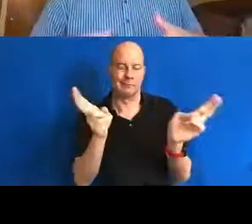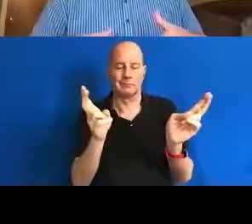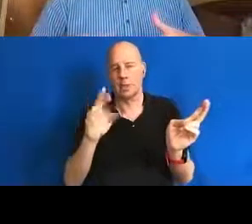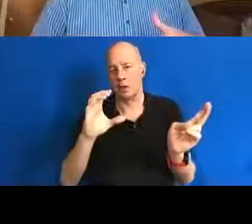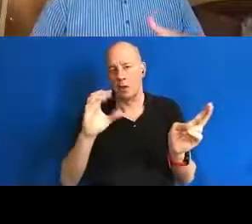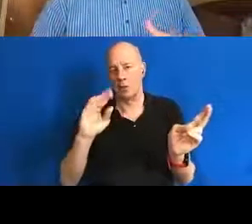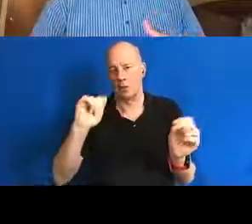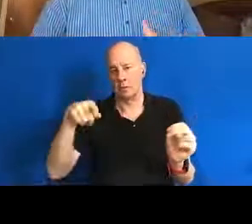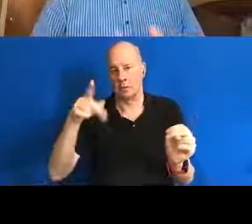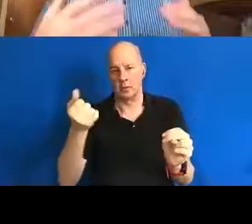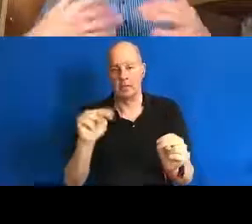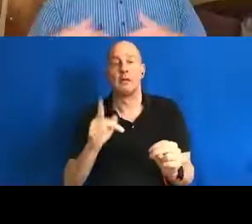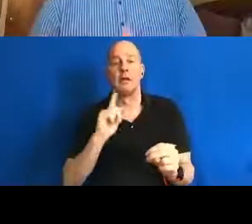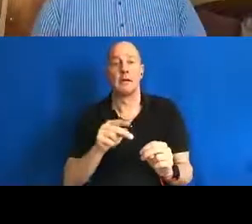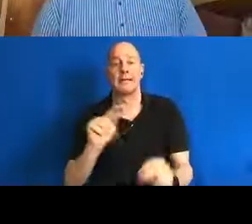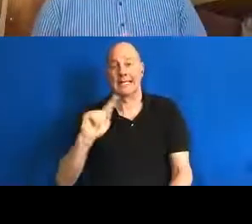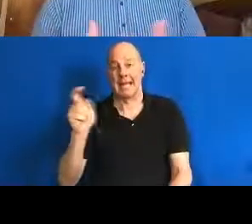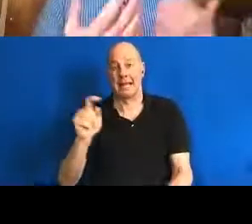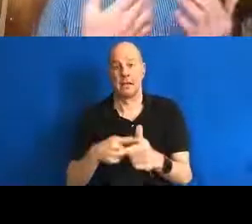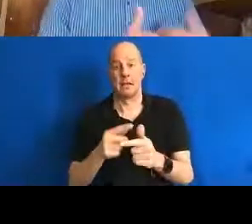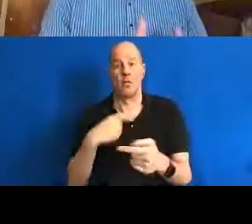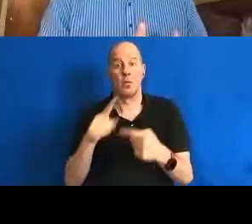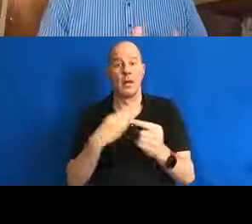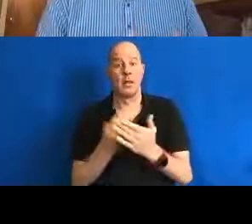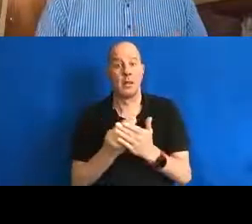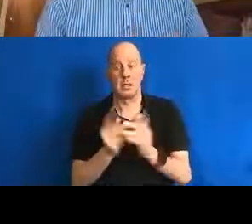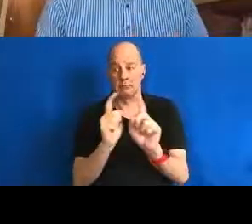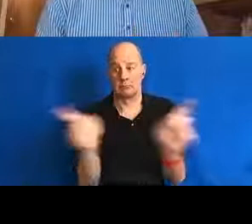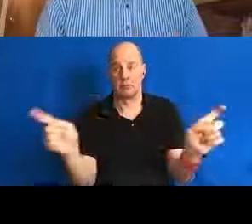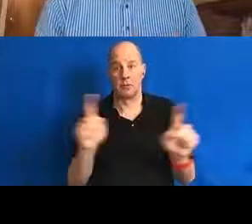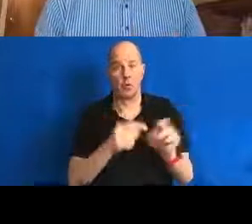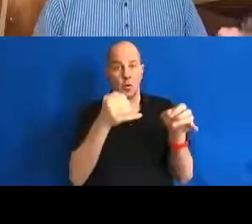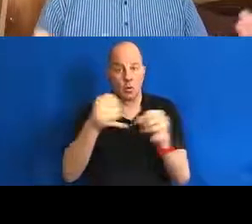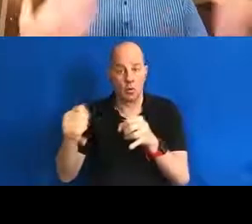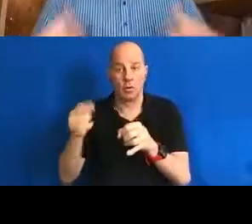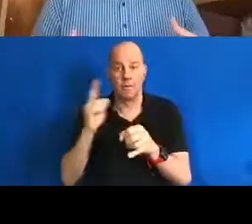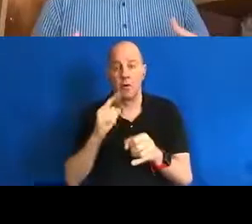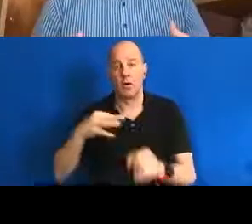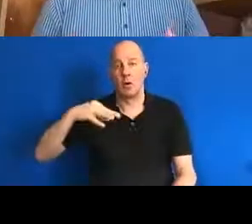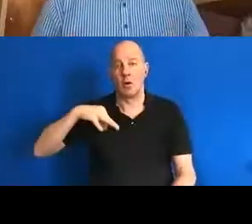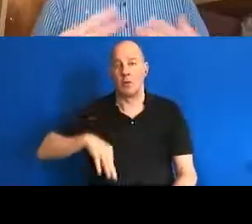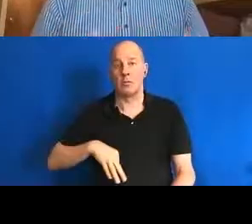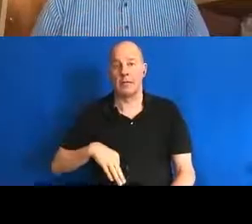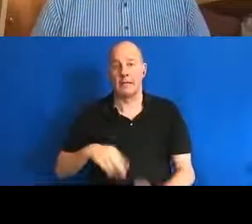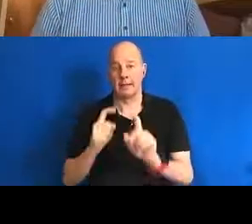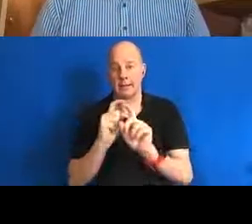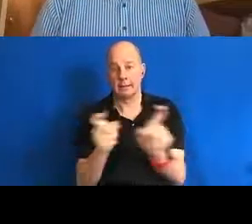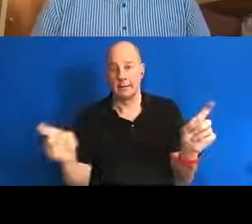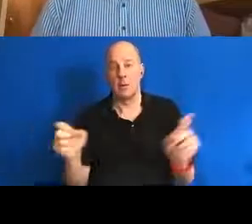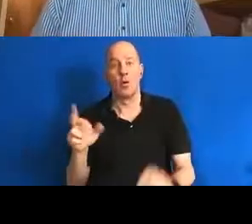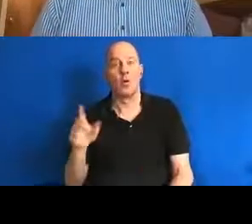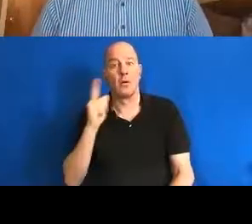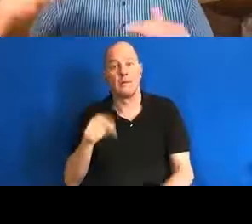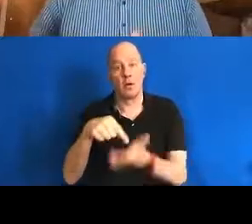money goes to the individuals, whether it's in wages or in profit distribution, it's taxed again. So there's double